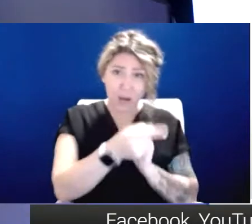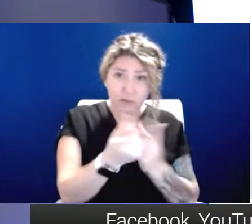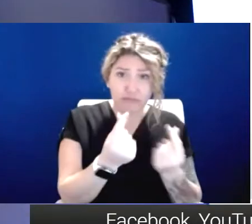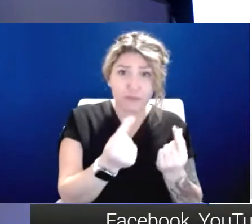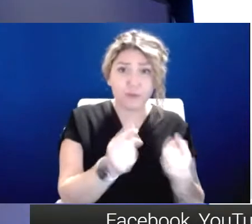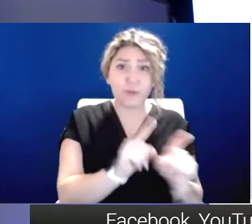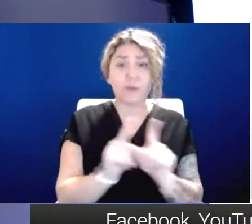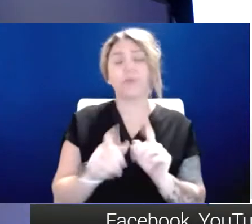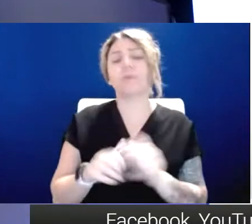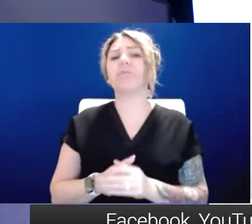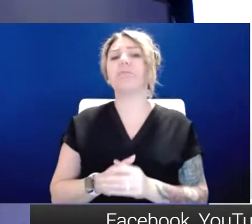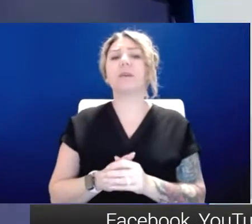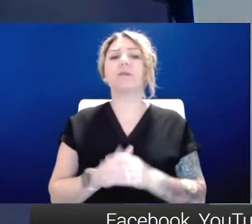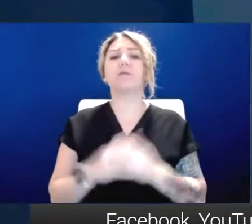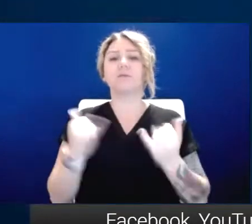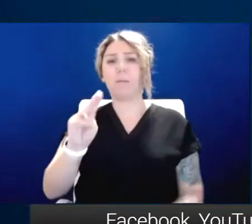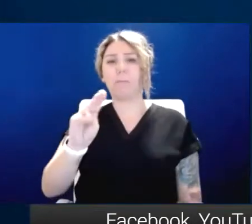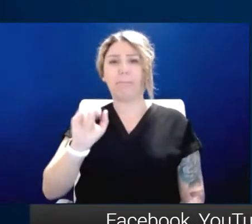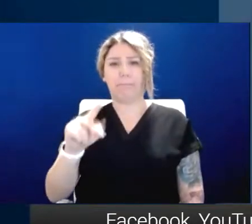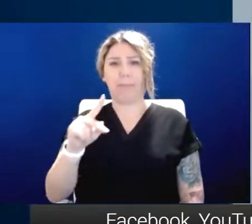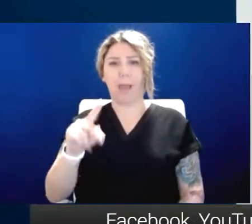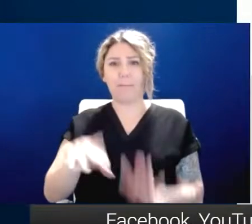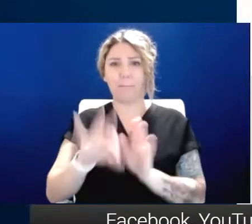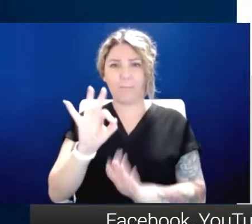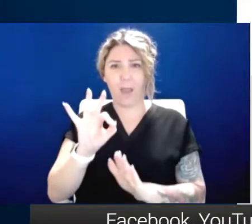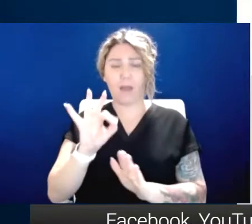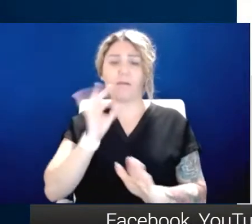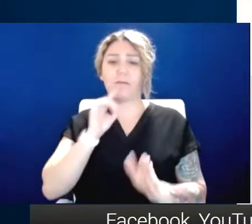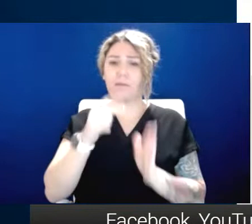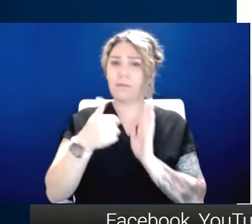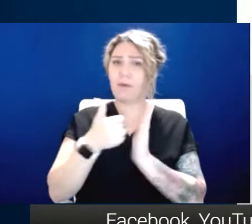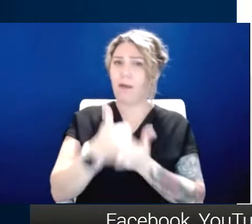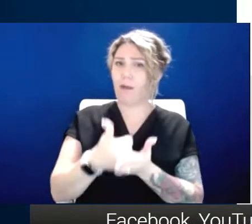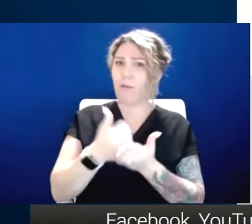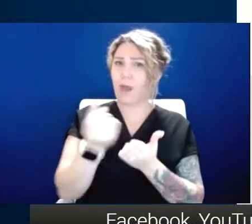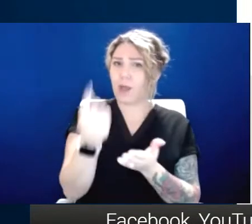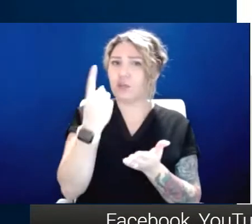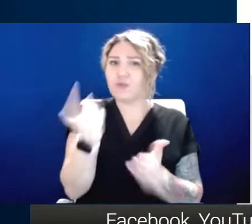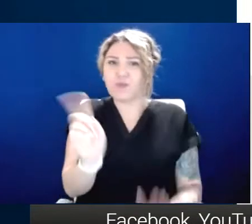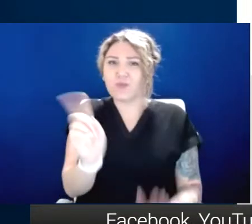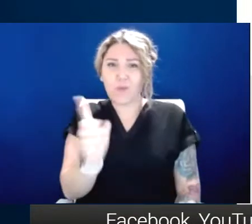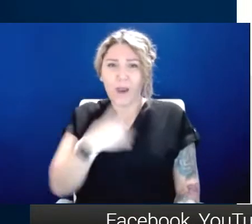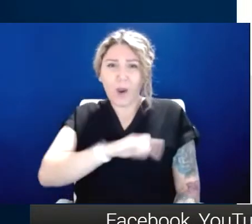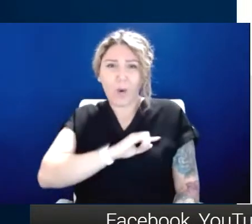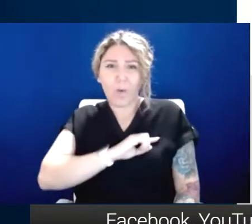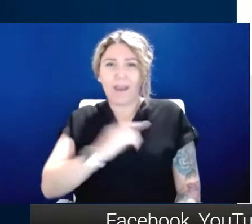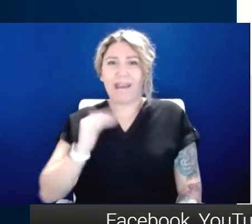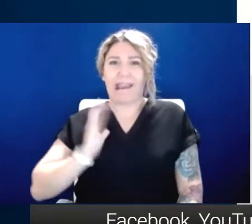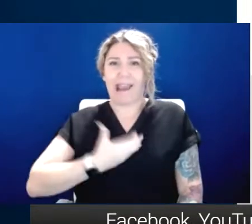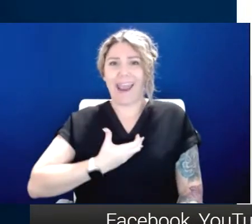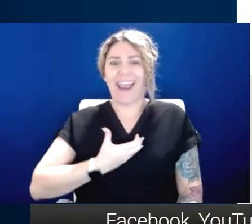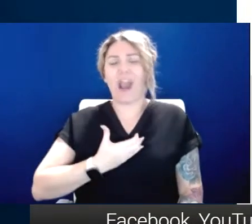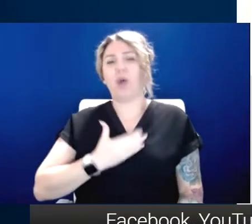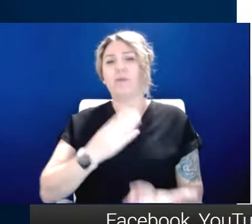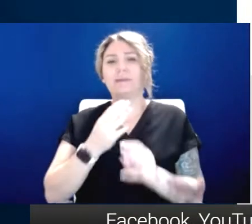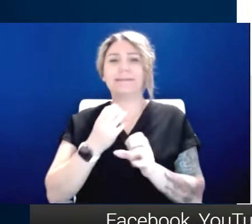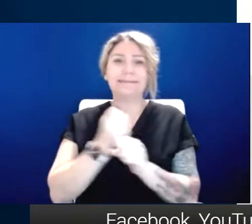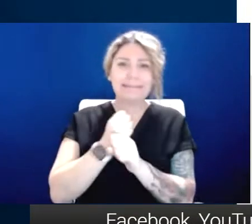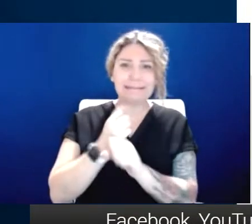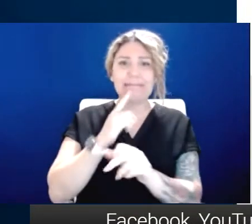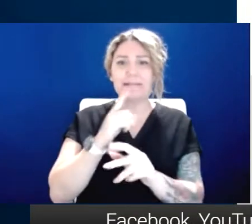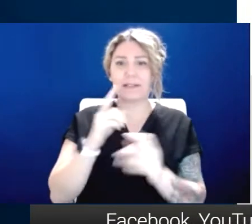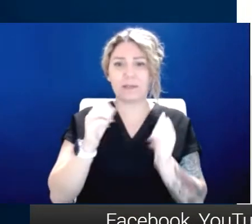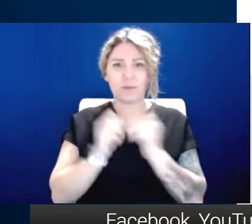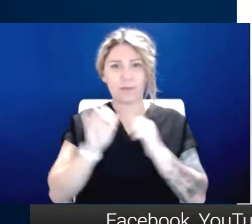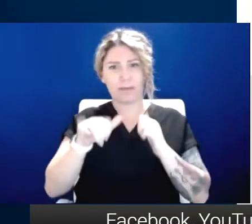up a map that we found that I thought really kind of helped us understand where do we sit on the Parkinson's map. This was provided